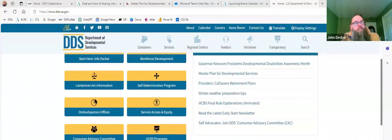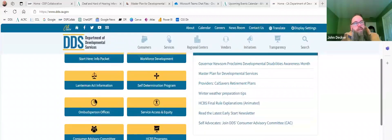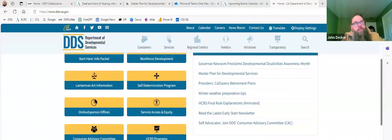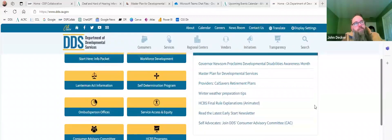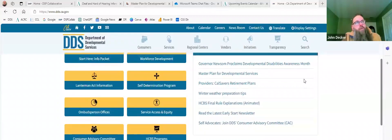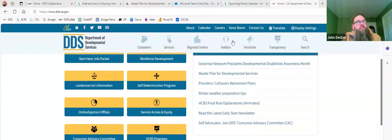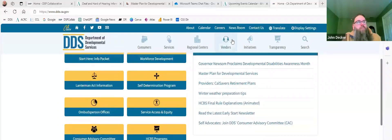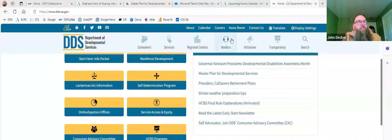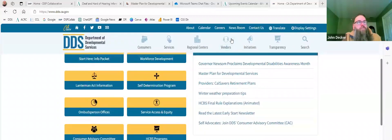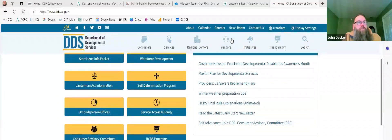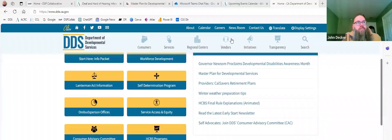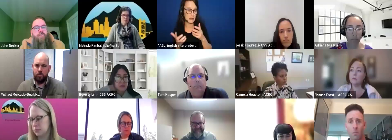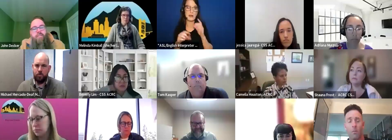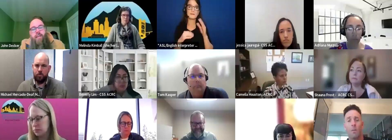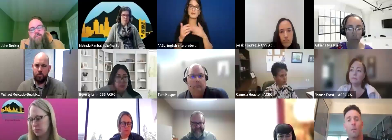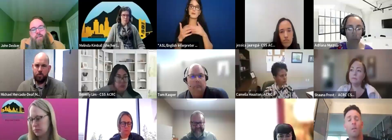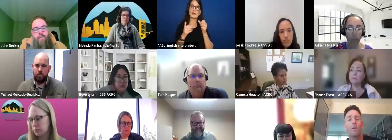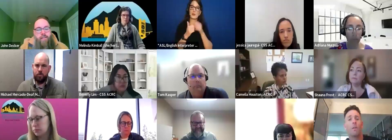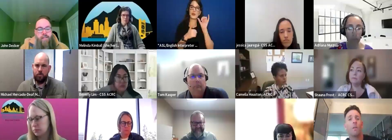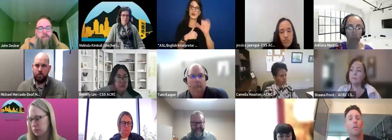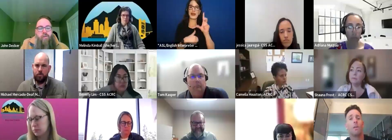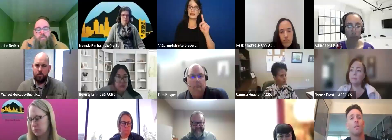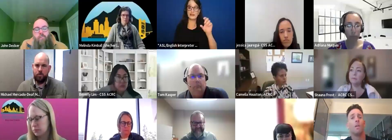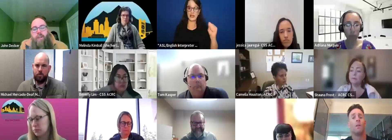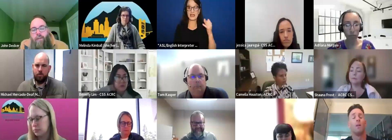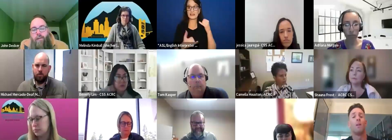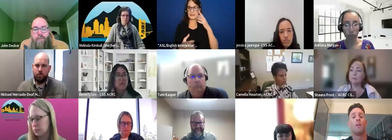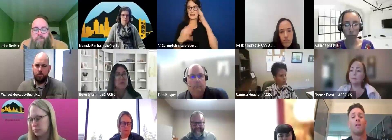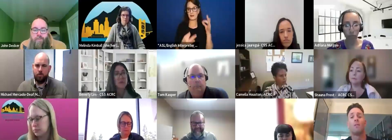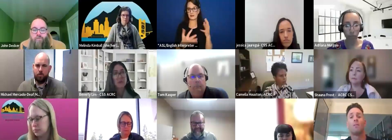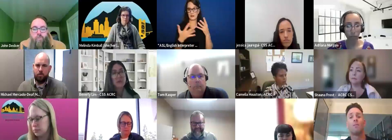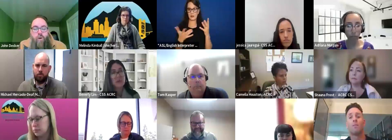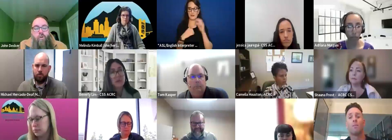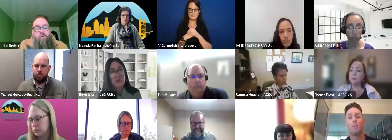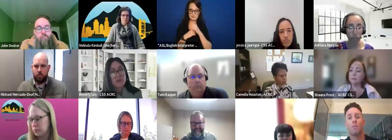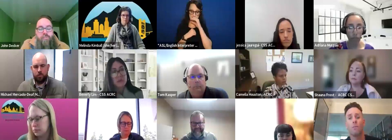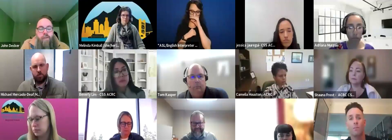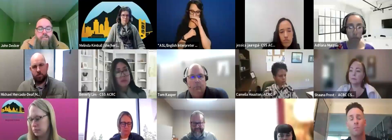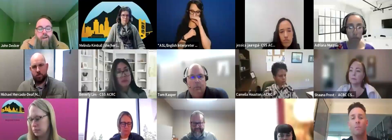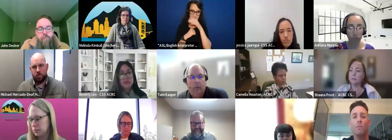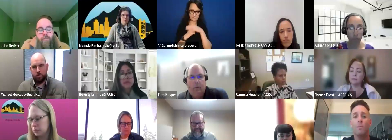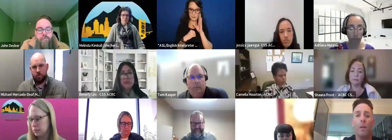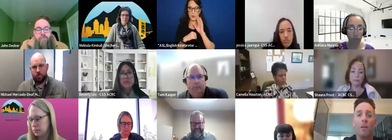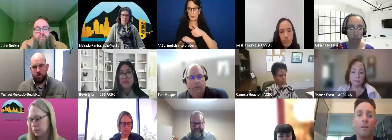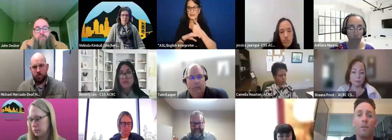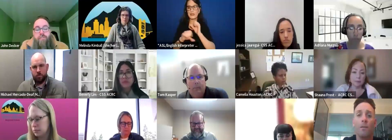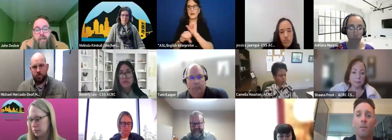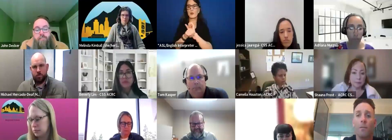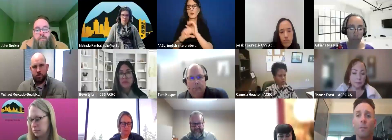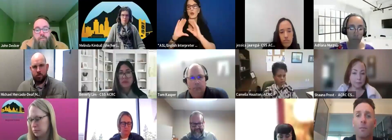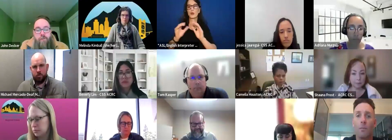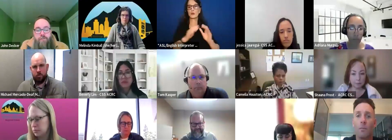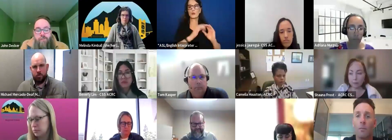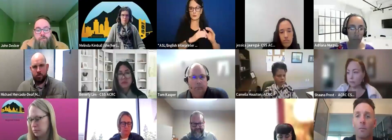So with that, the Department of Developmental Services has now decided that they are going to be breaking up into work groups based off of different